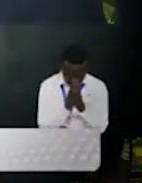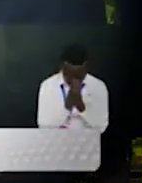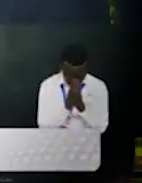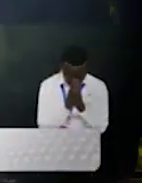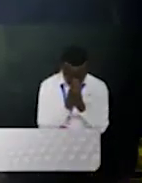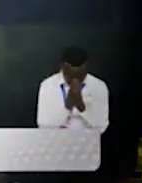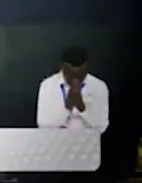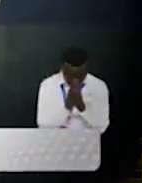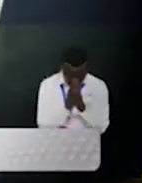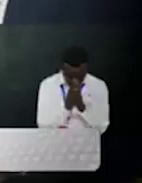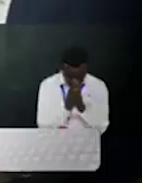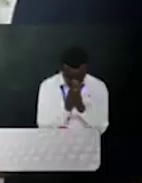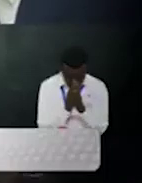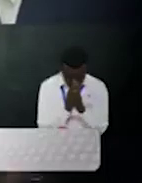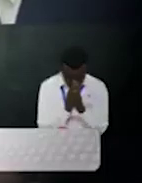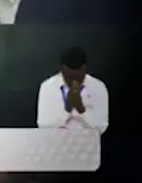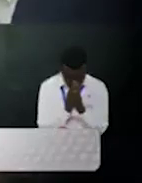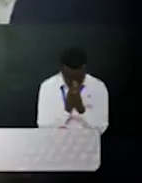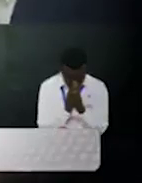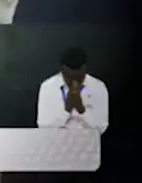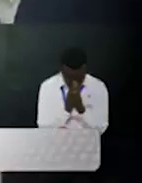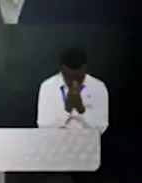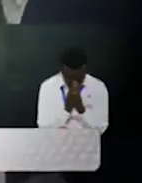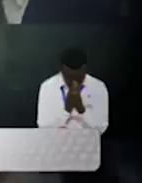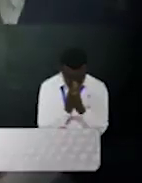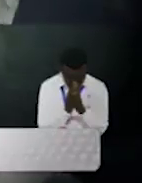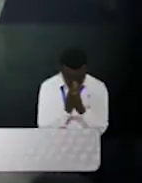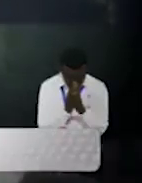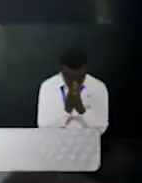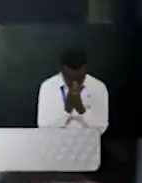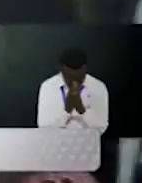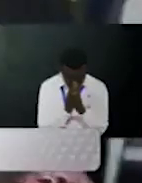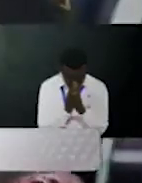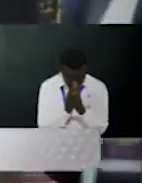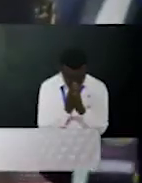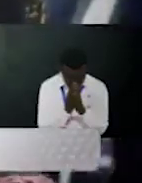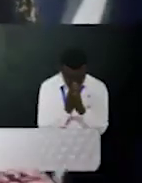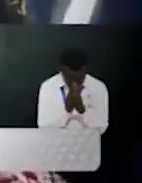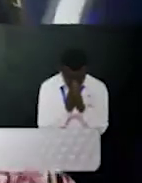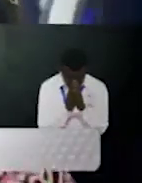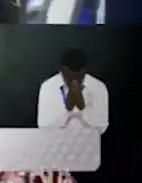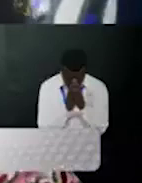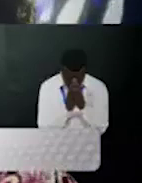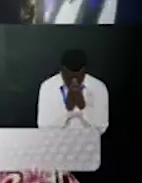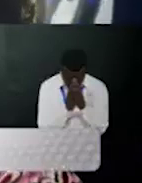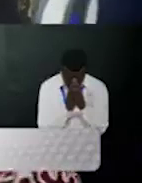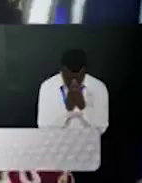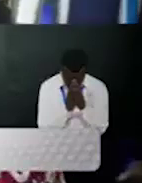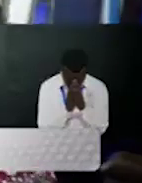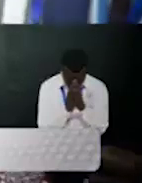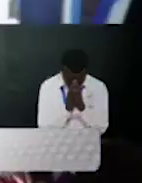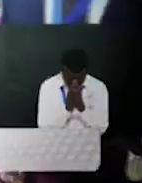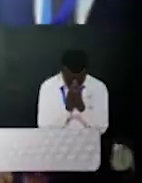Kataya, Karaba Baba Yanda Lalalaba, Lema Shukotonda Lelebe, in the name of